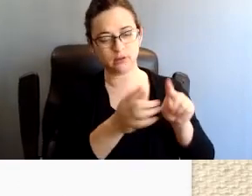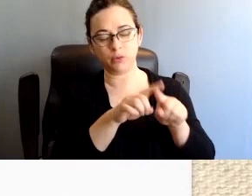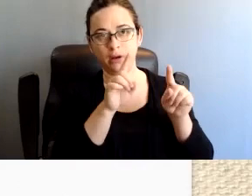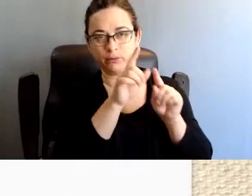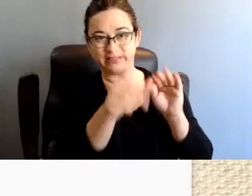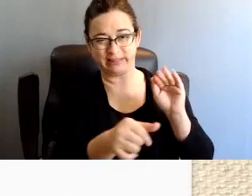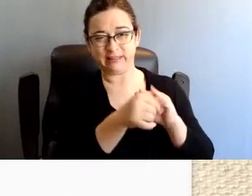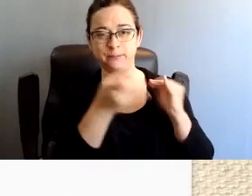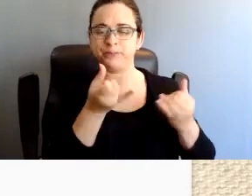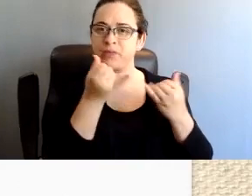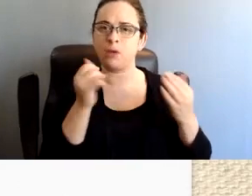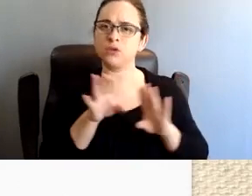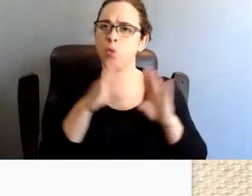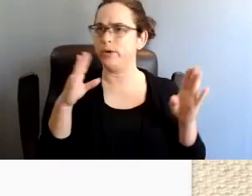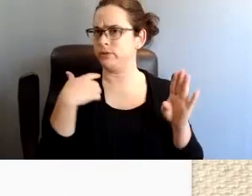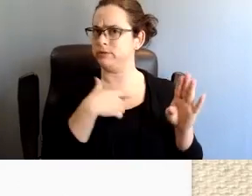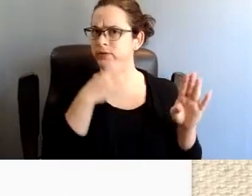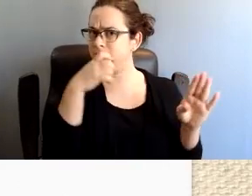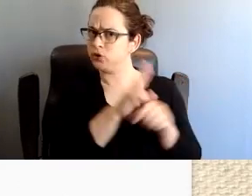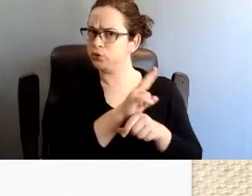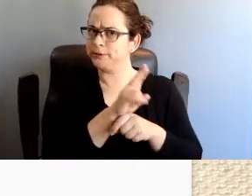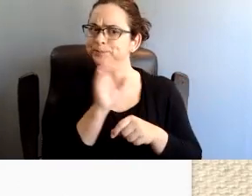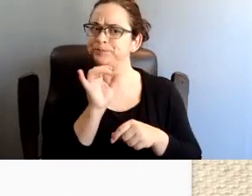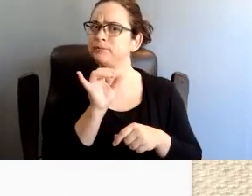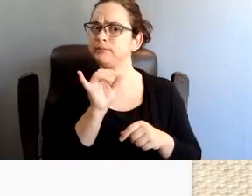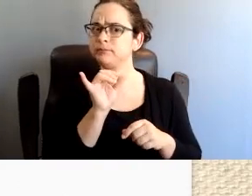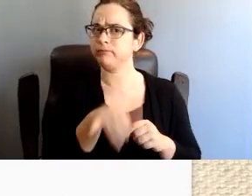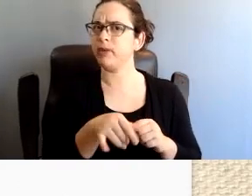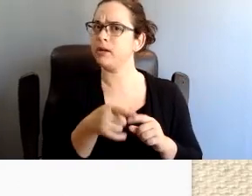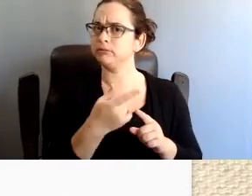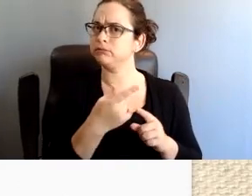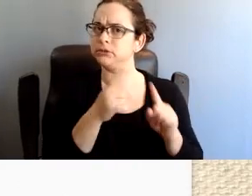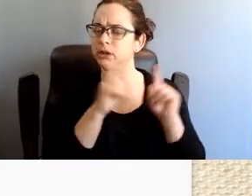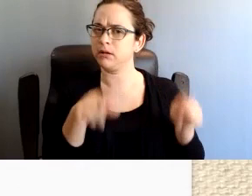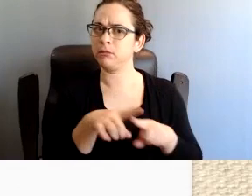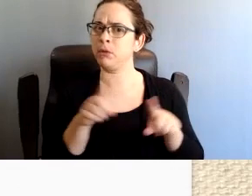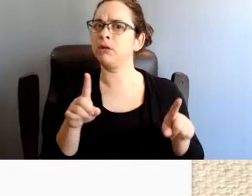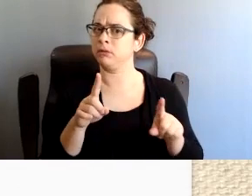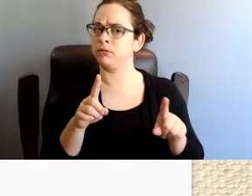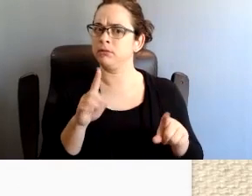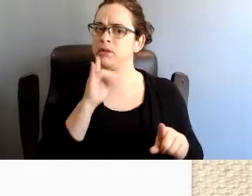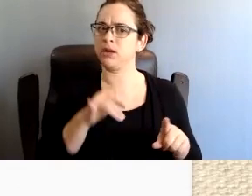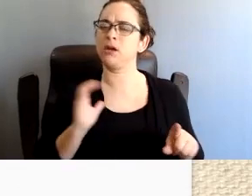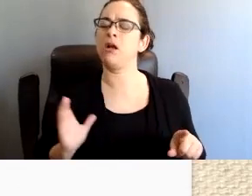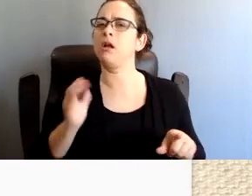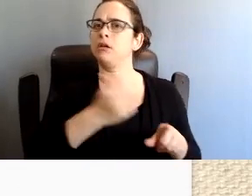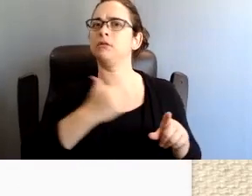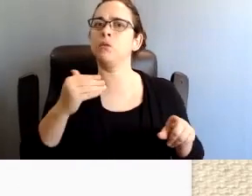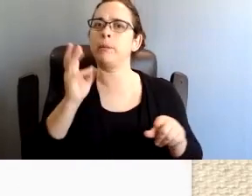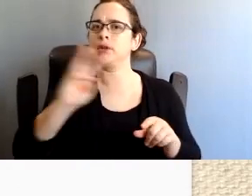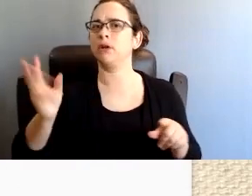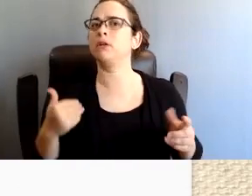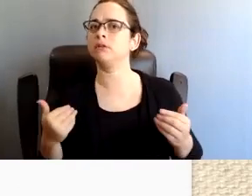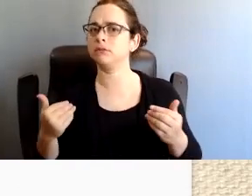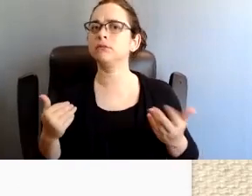like all open. We haven't used it, but we're located in the OEB 137, and our website is a really good place where you can refer them and let them know, oh, look, they're